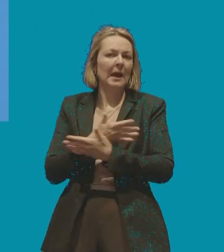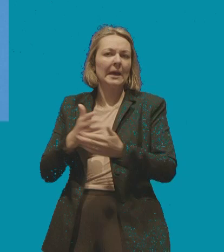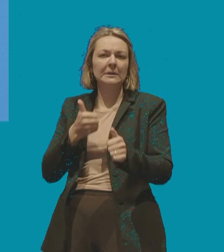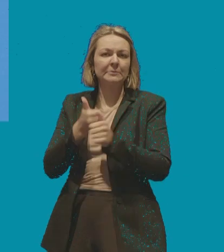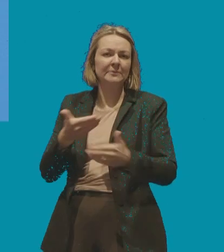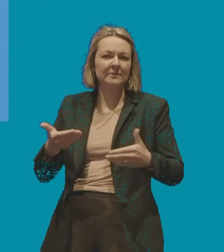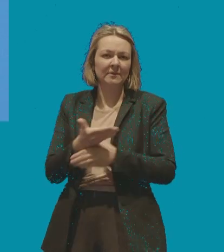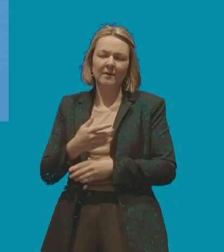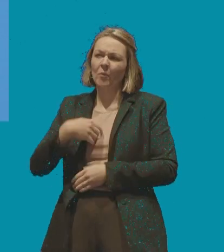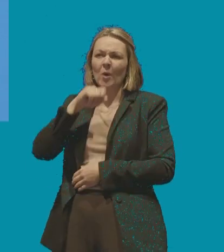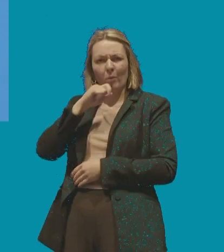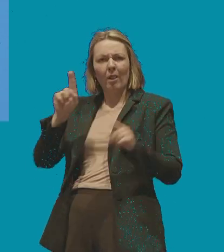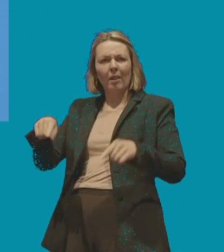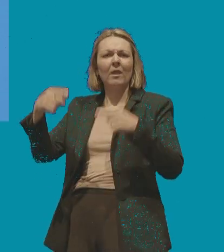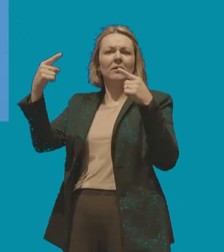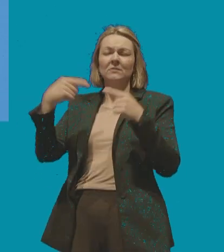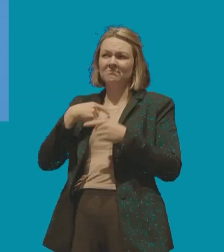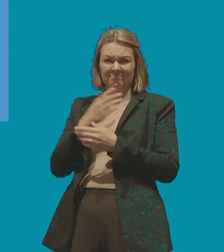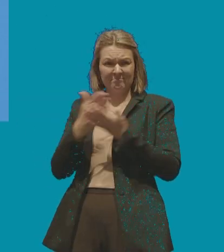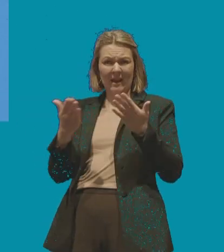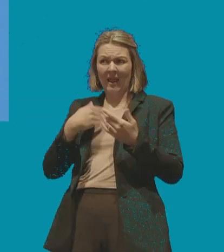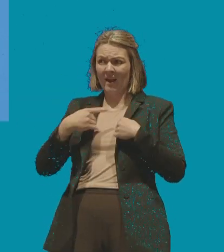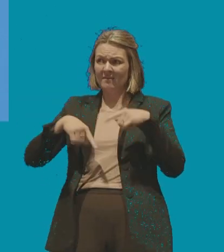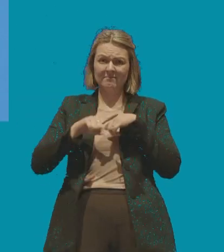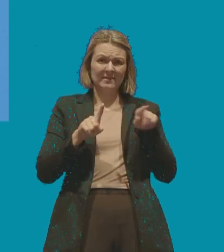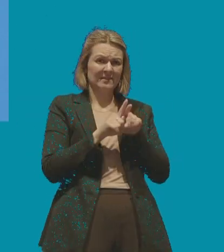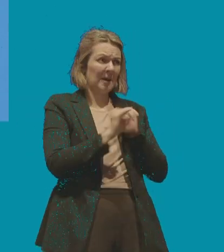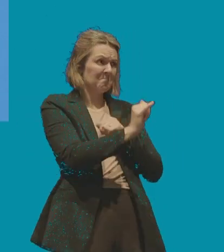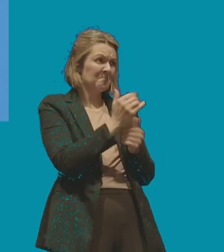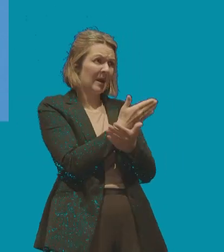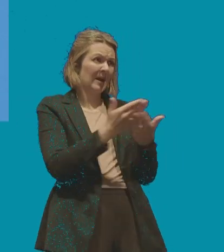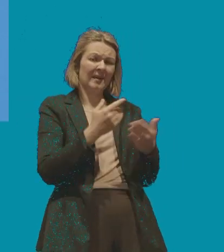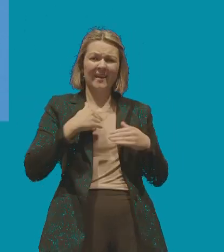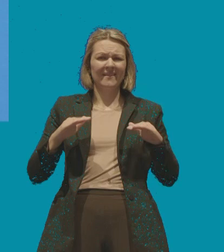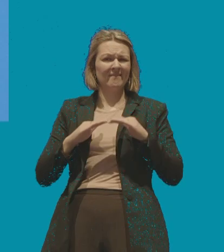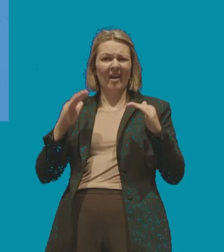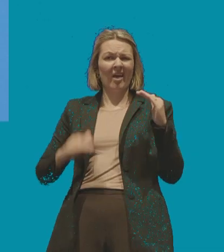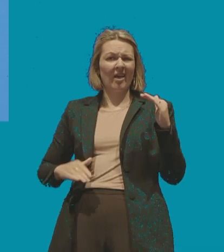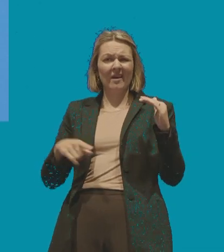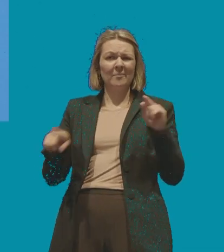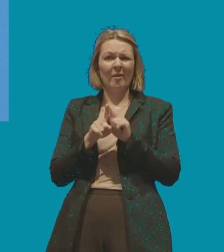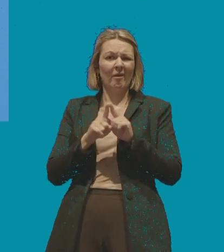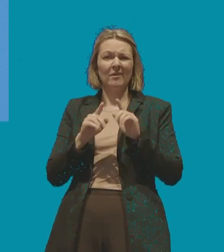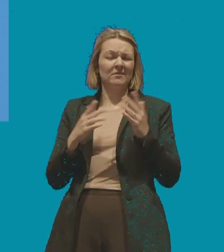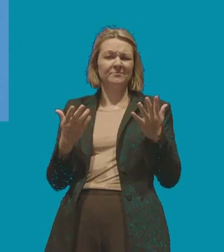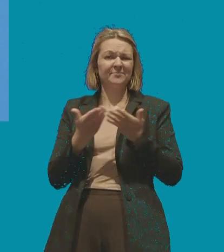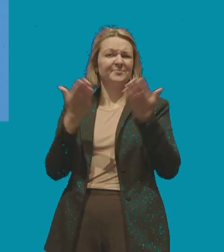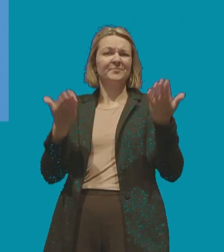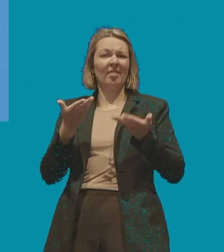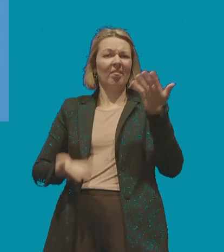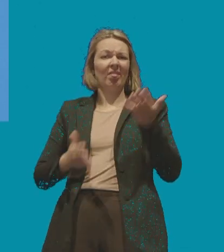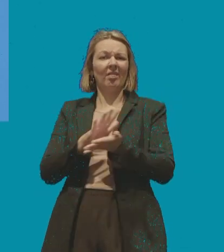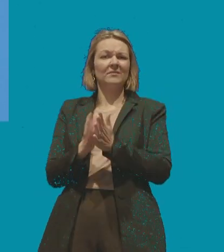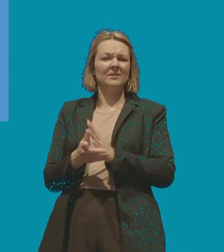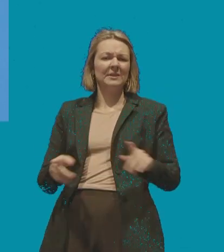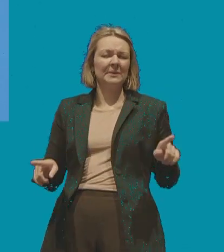judicial review, because we are clear, as you are clear, that these laws are not just unfair and undemocratic and unworkable,